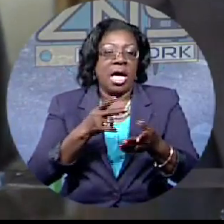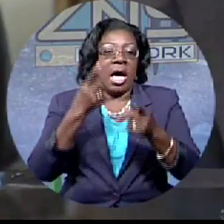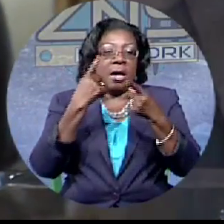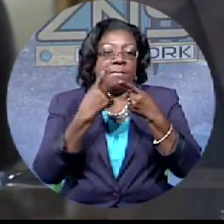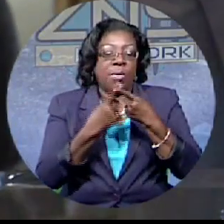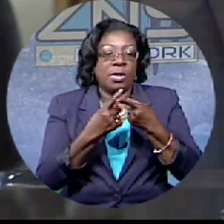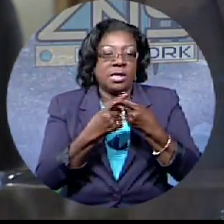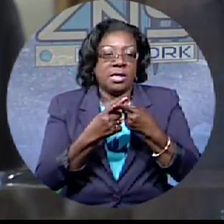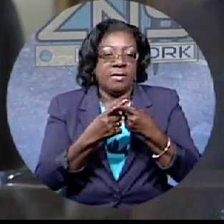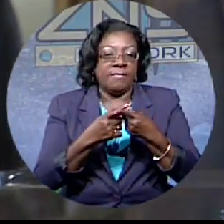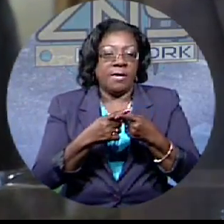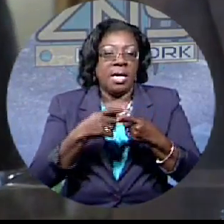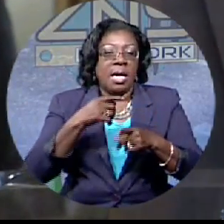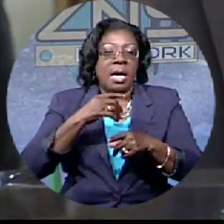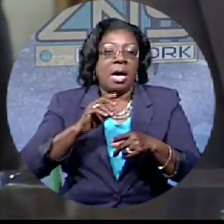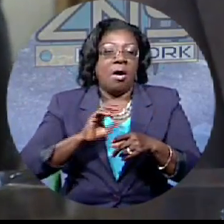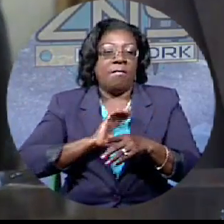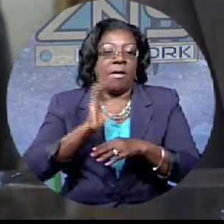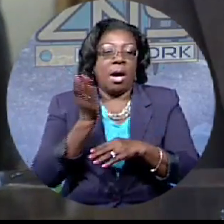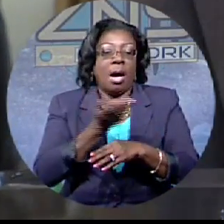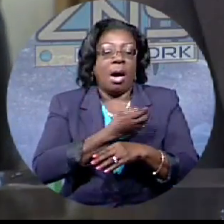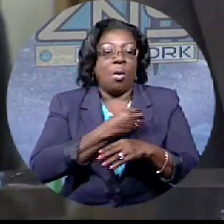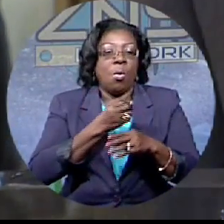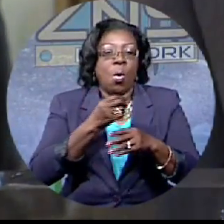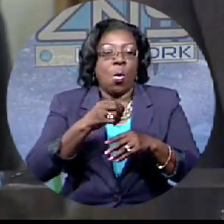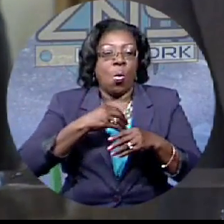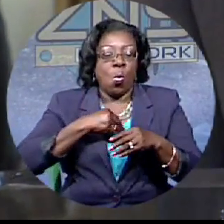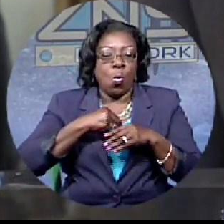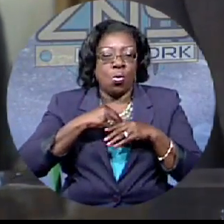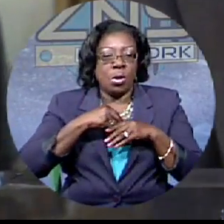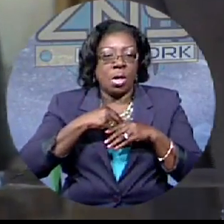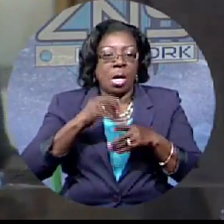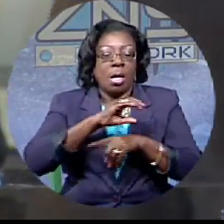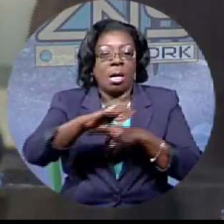positive aspects of our own culture.